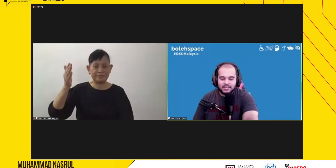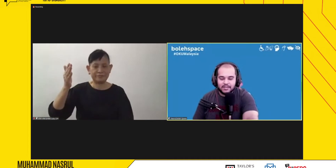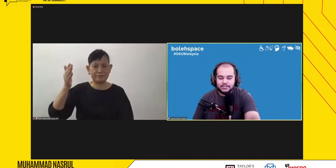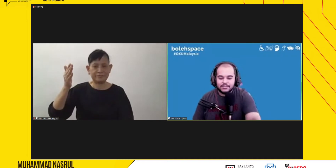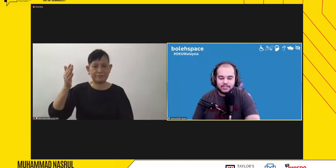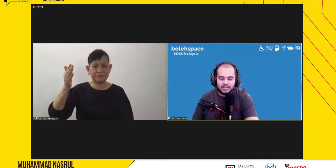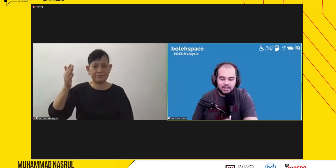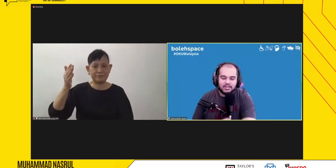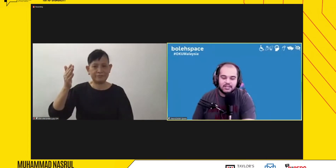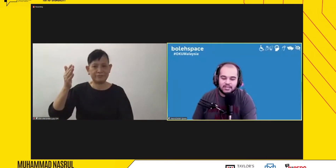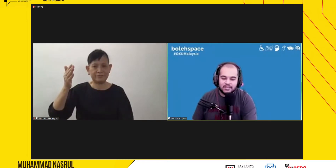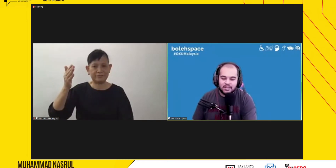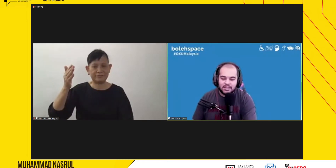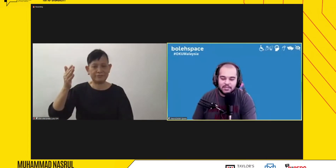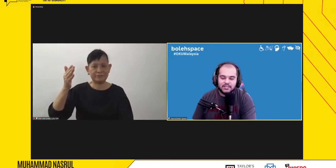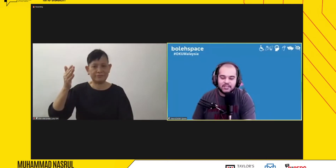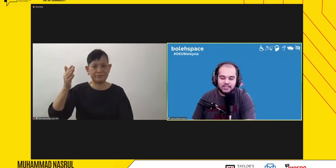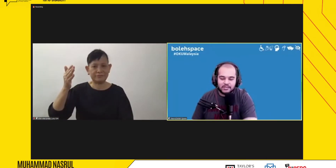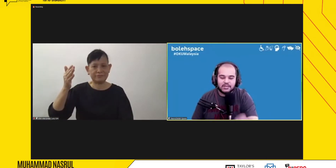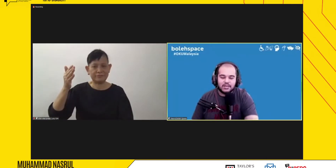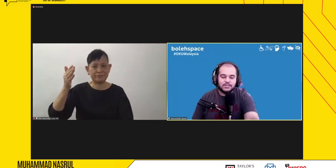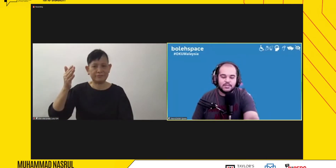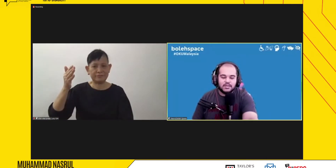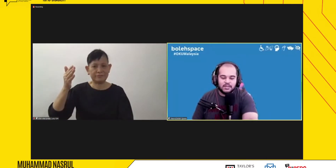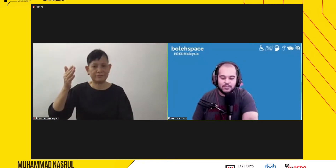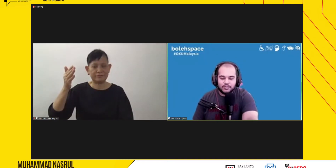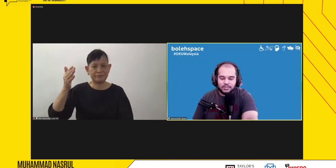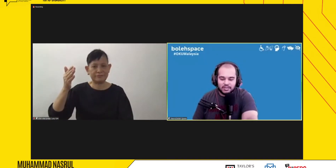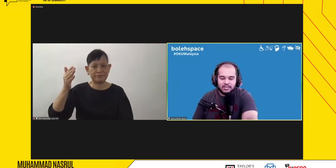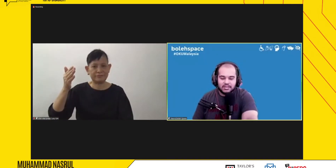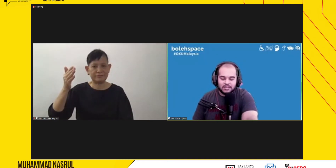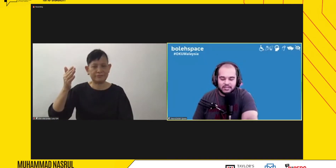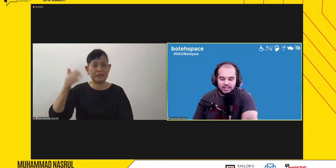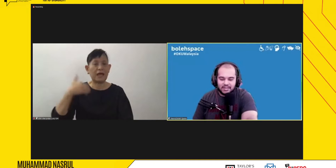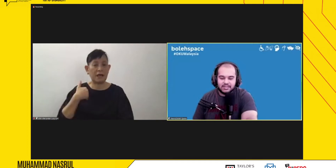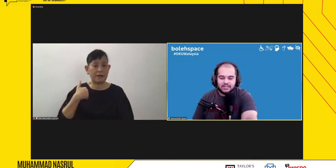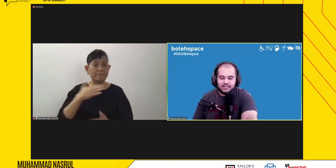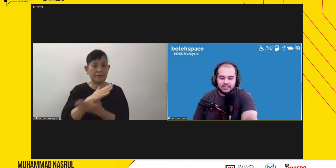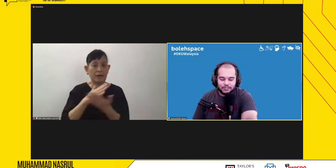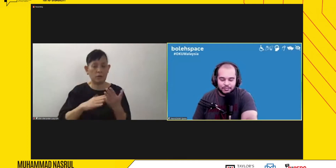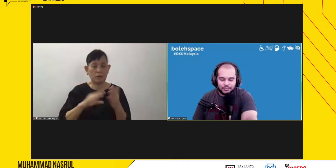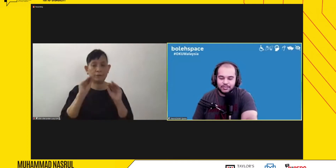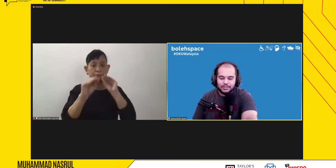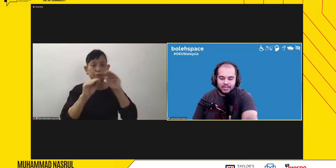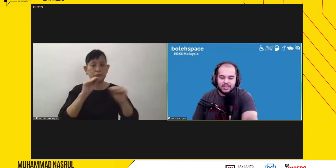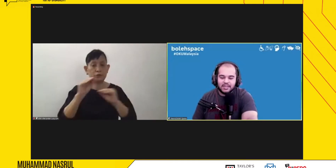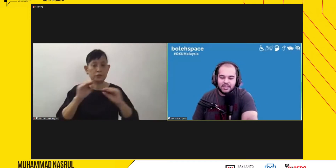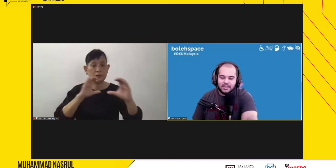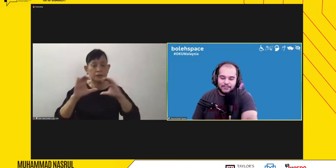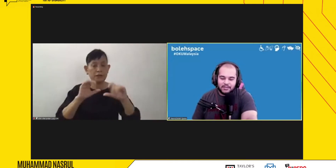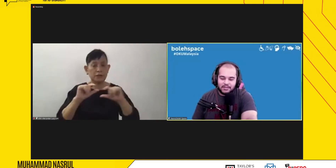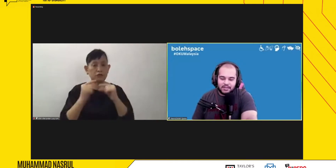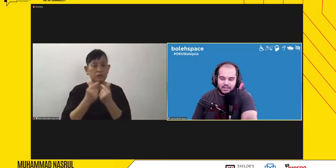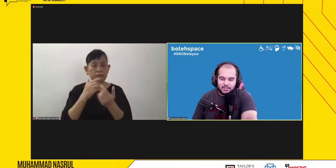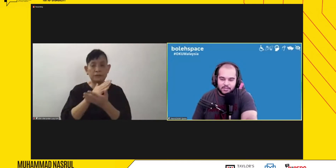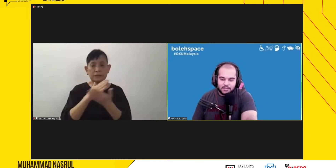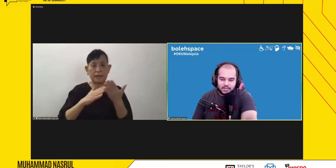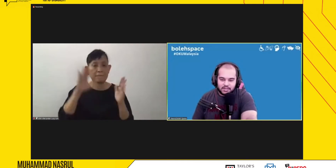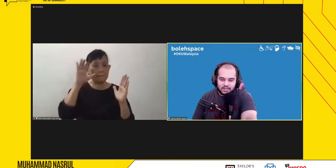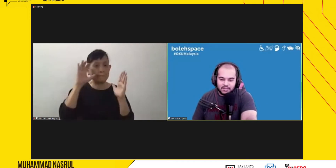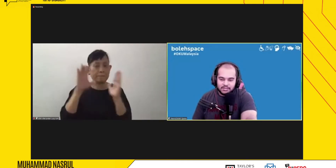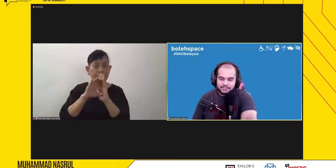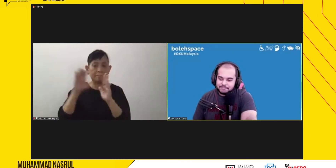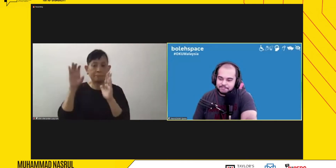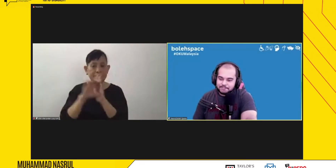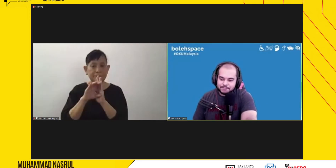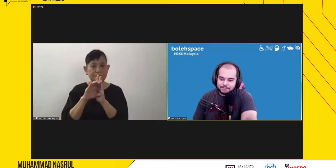are some image description that I'll be putting in the chat soon. Okay, first, let me present